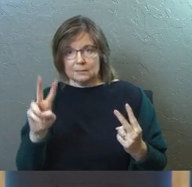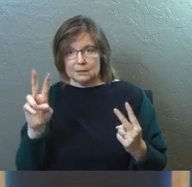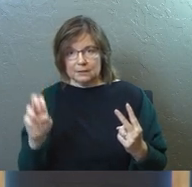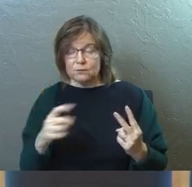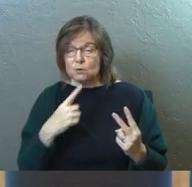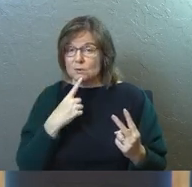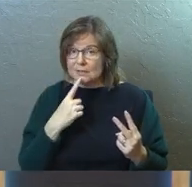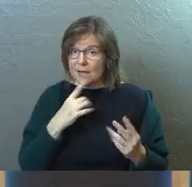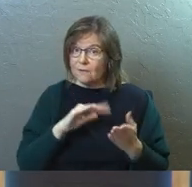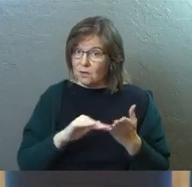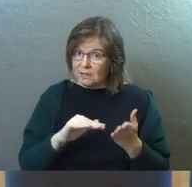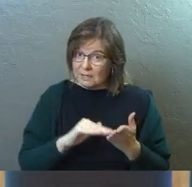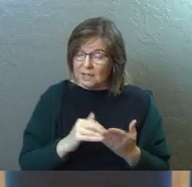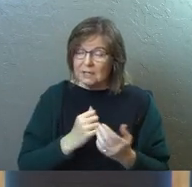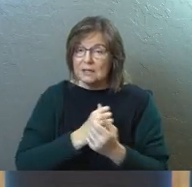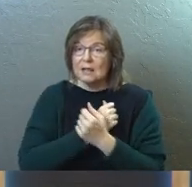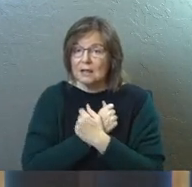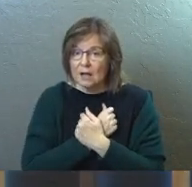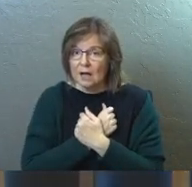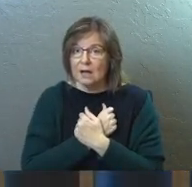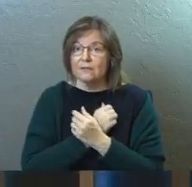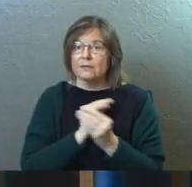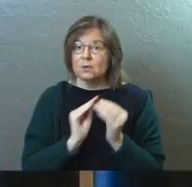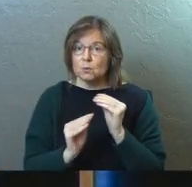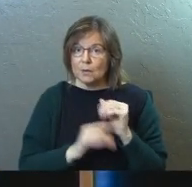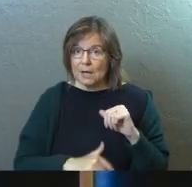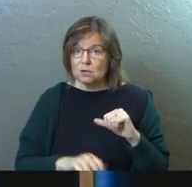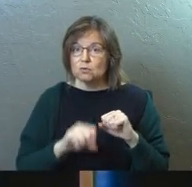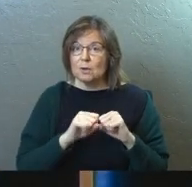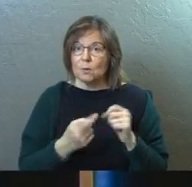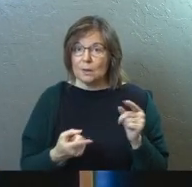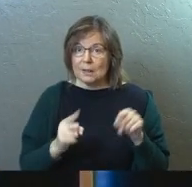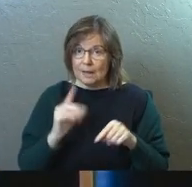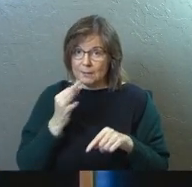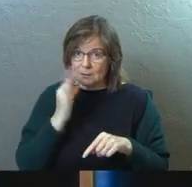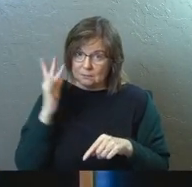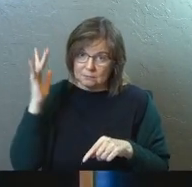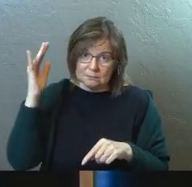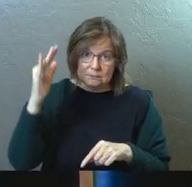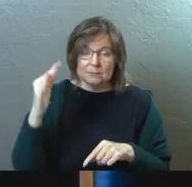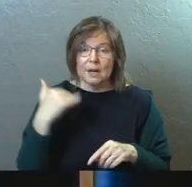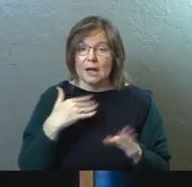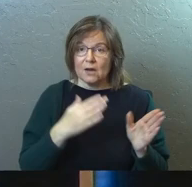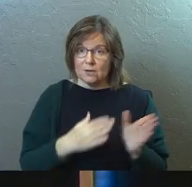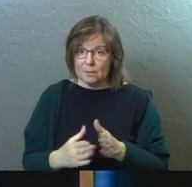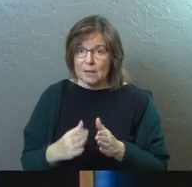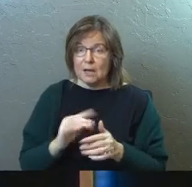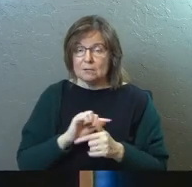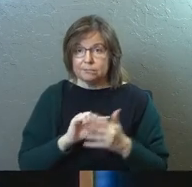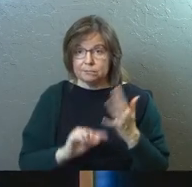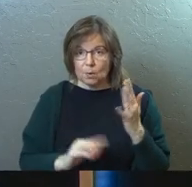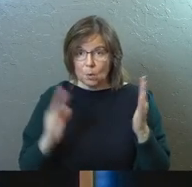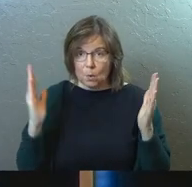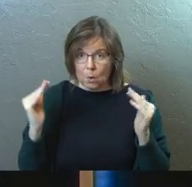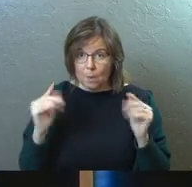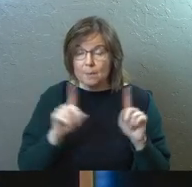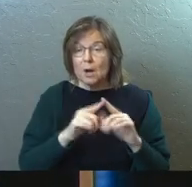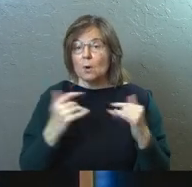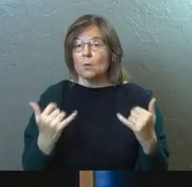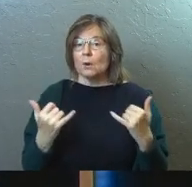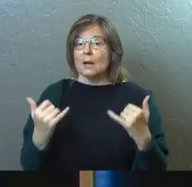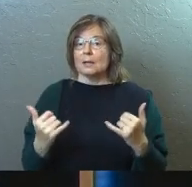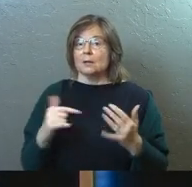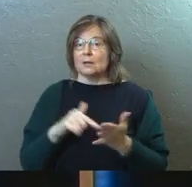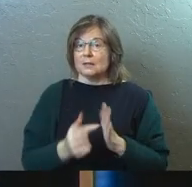is he saying forgiveness and love and restoration is coming and I've got a plan for all this, here's all of the hope, but right